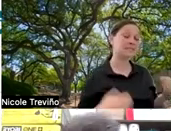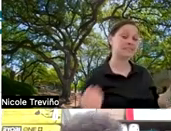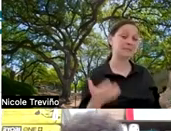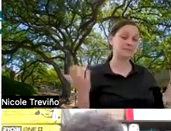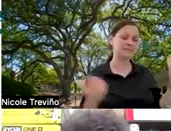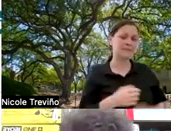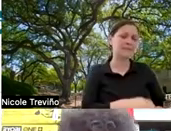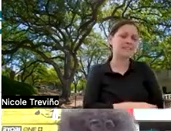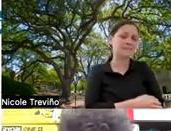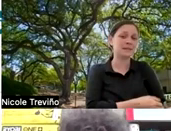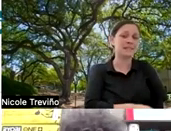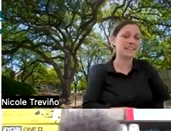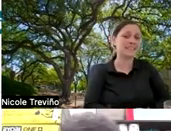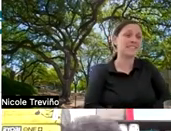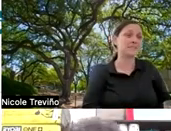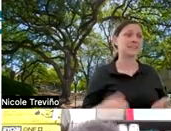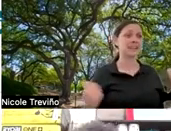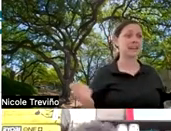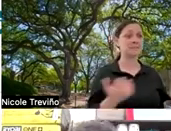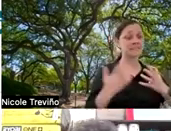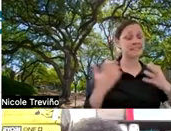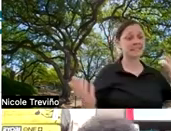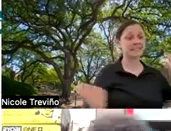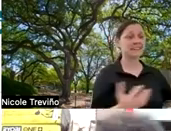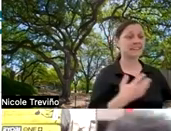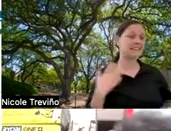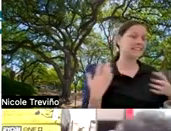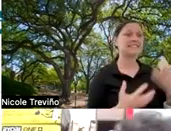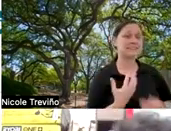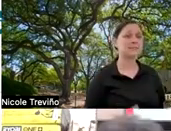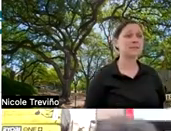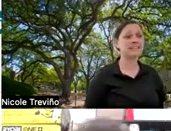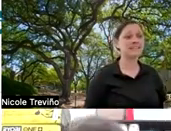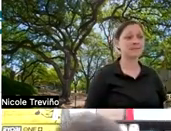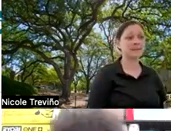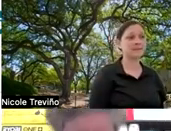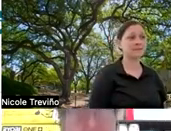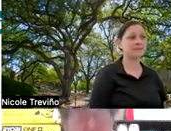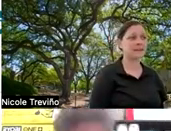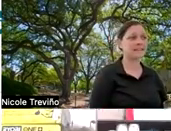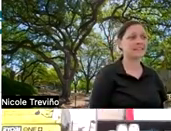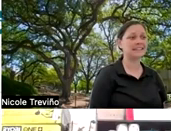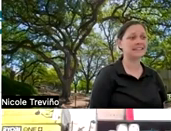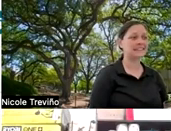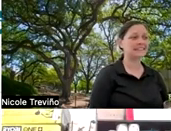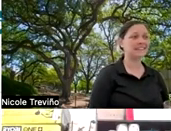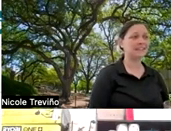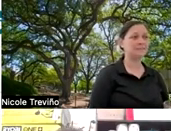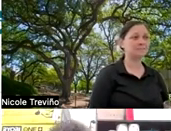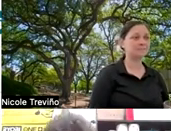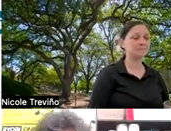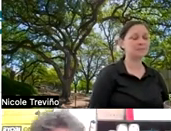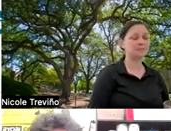But we also know that sometimes that energy really helps get us to a place of refining and